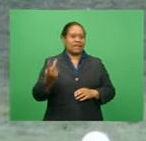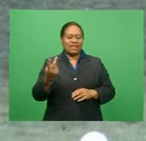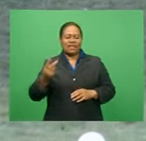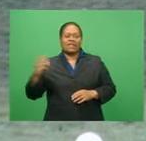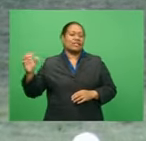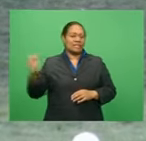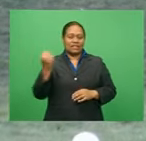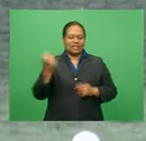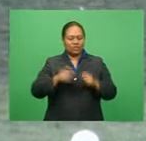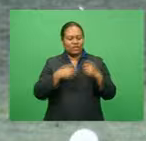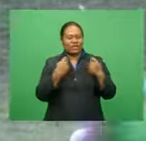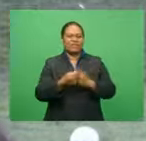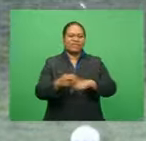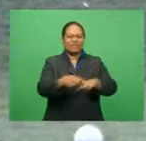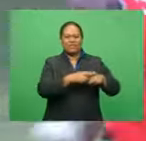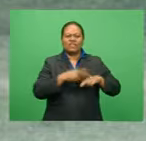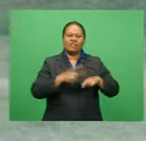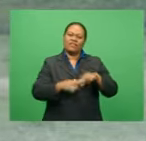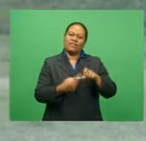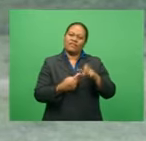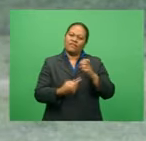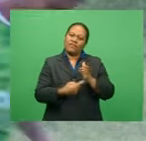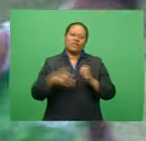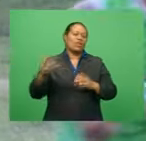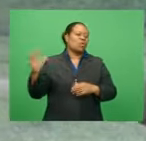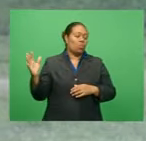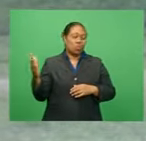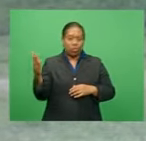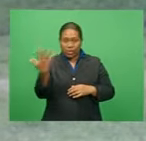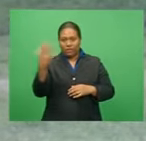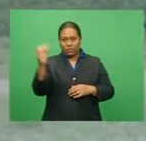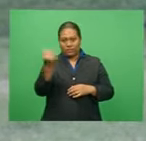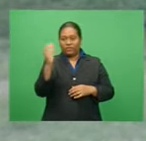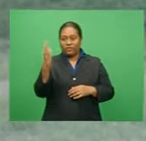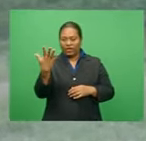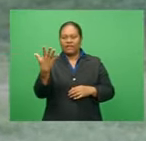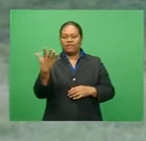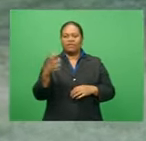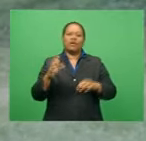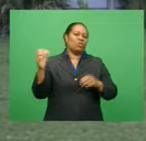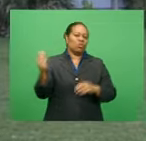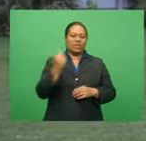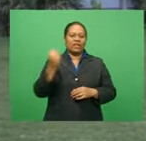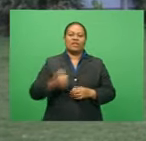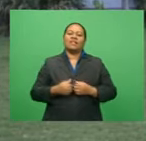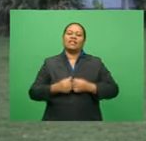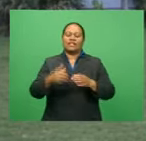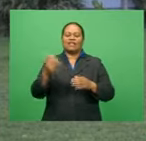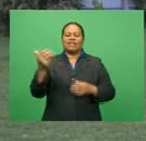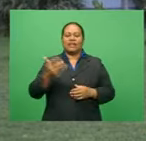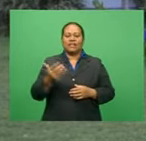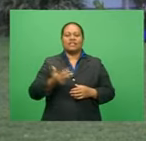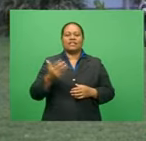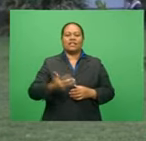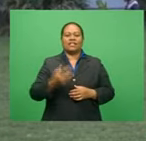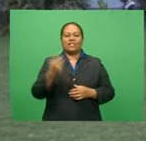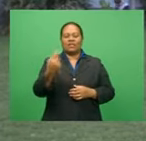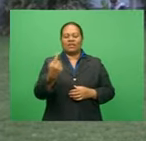team in the Fiji fact, having won the title 5 times since it started in 1991. Felipe